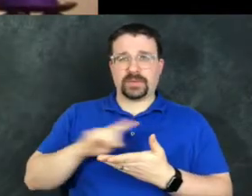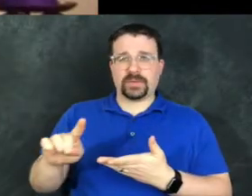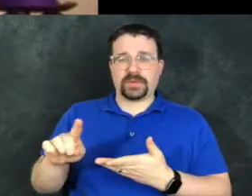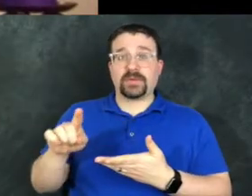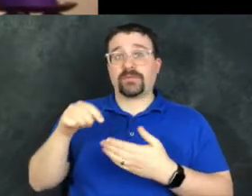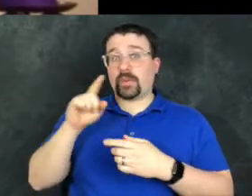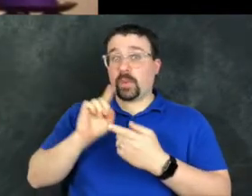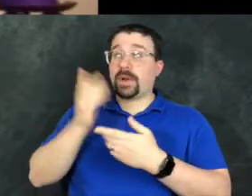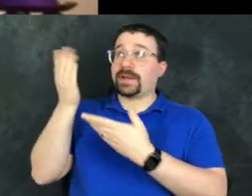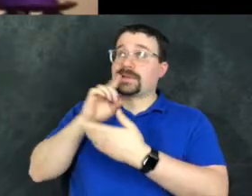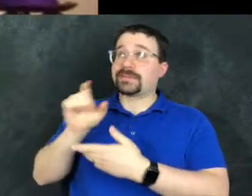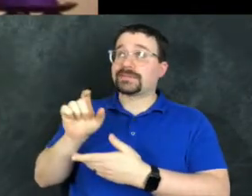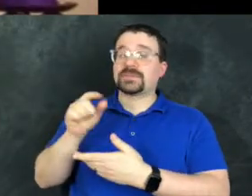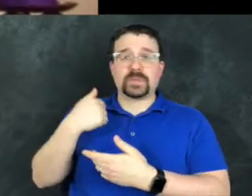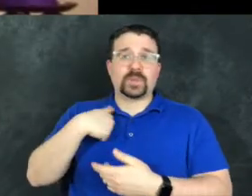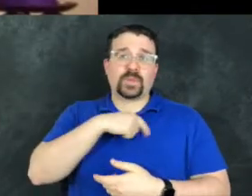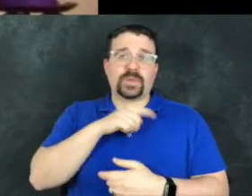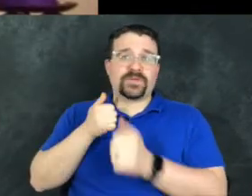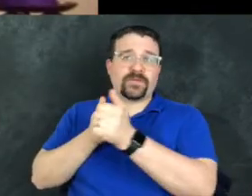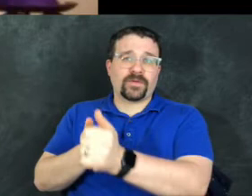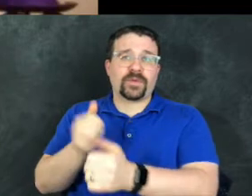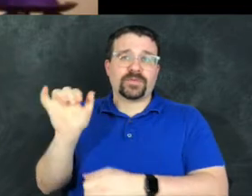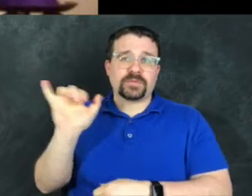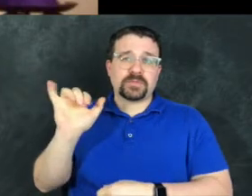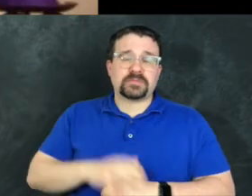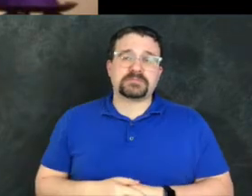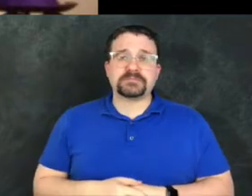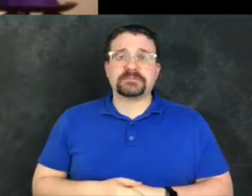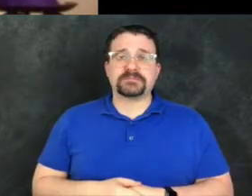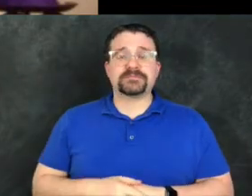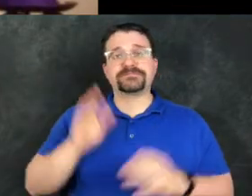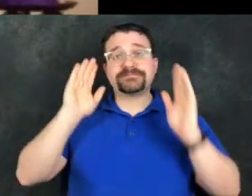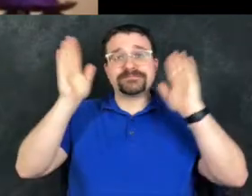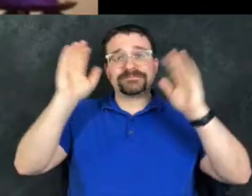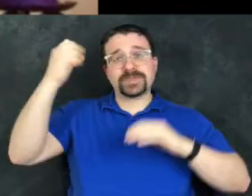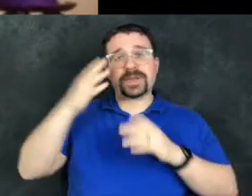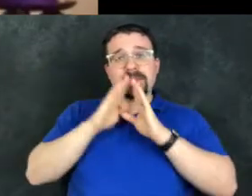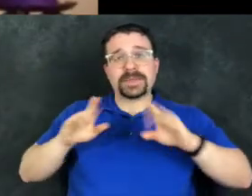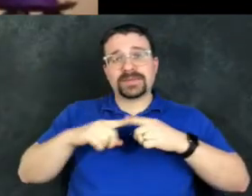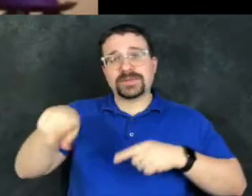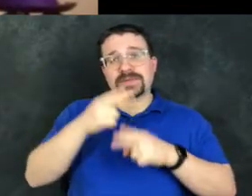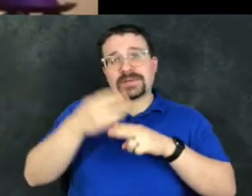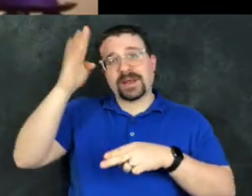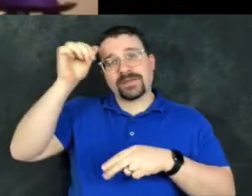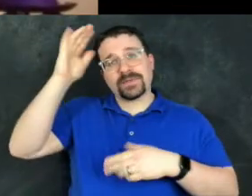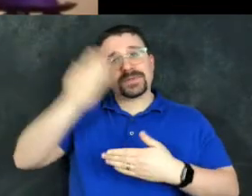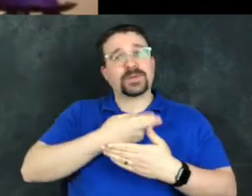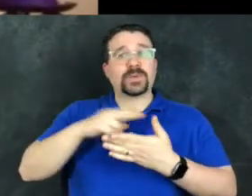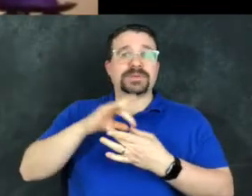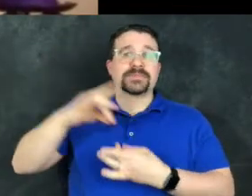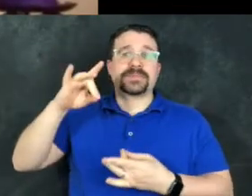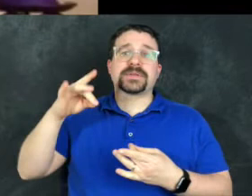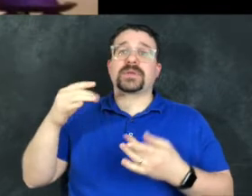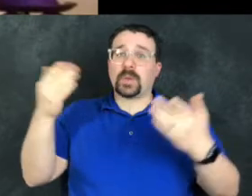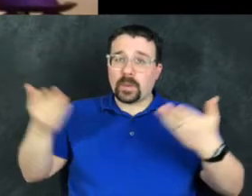week. For where he is, we would be also. Greetings, grace, and peace to you in the name of God, the